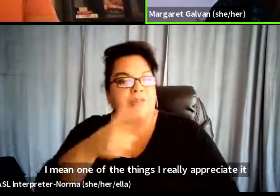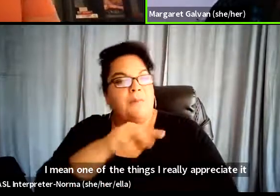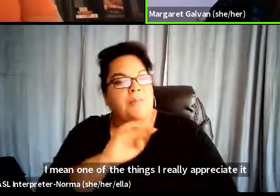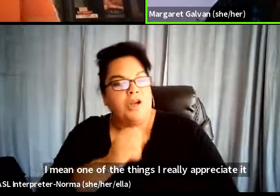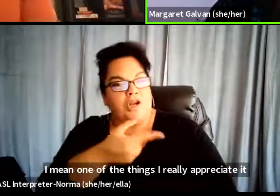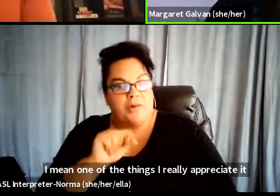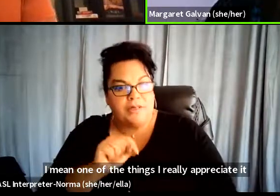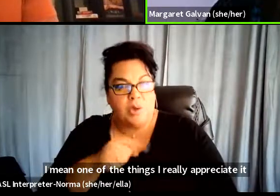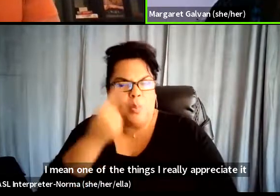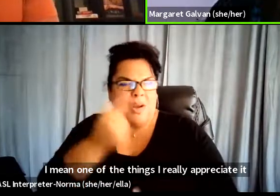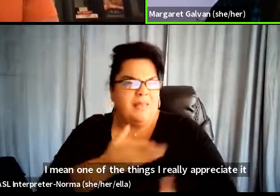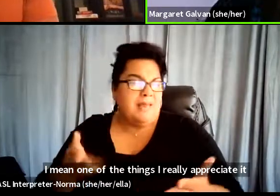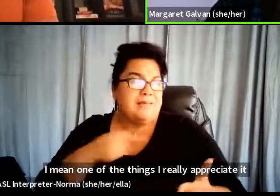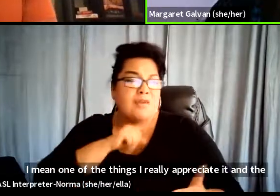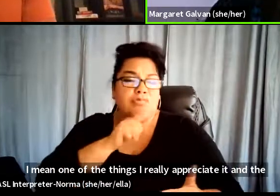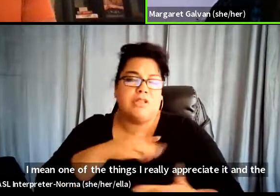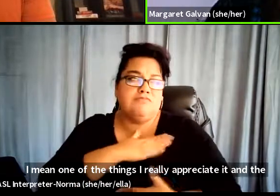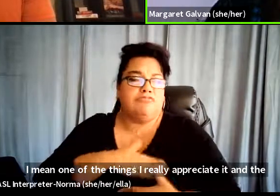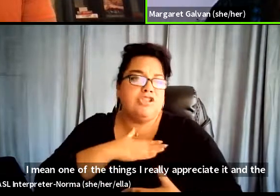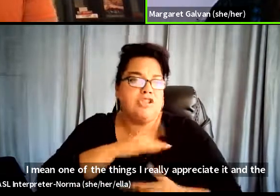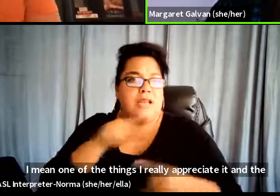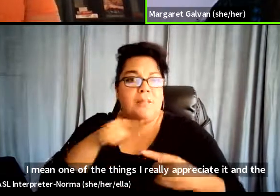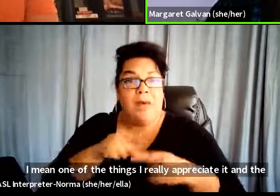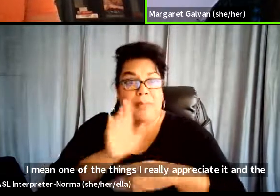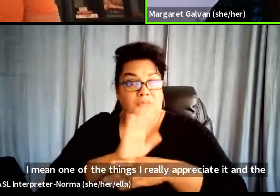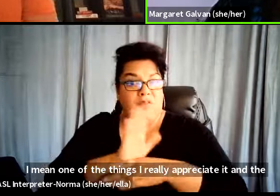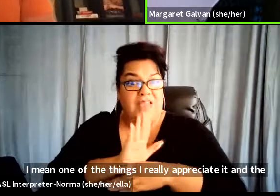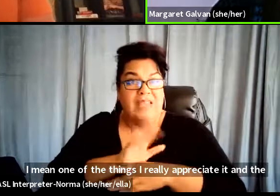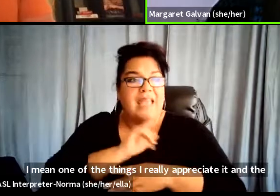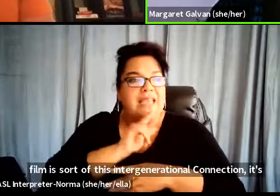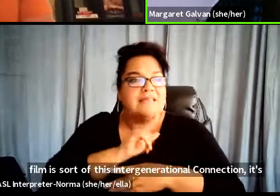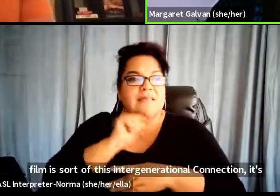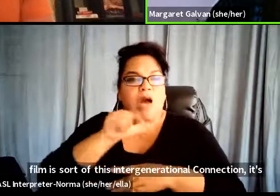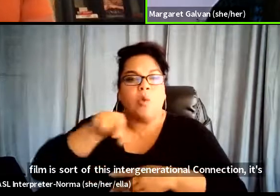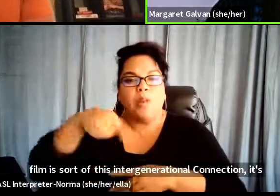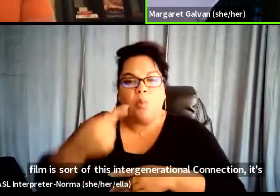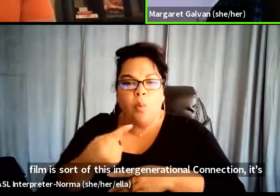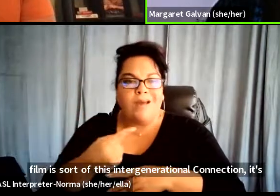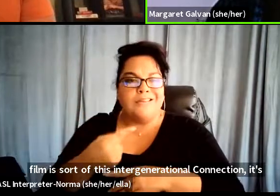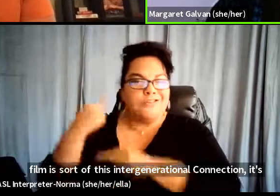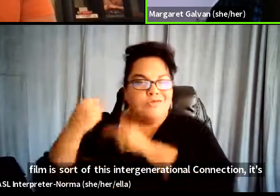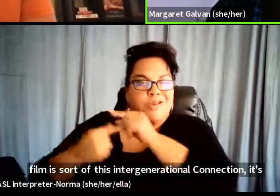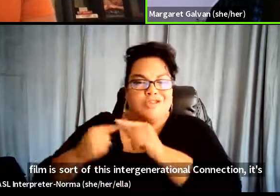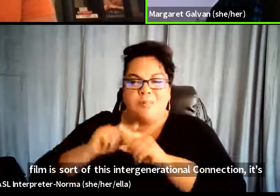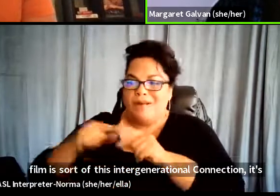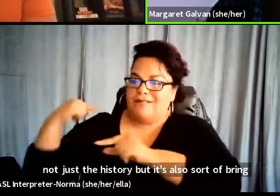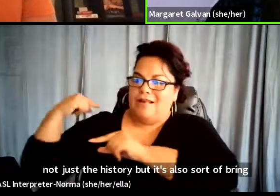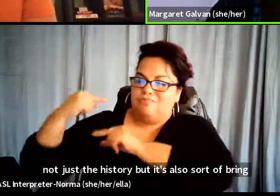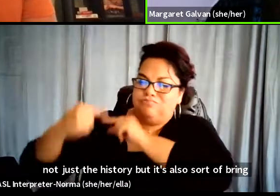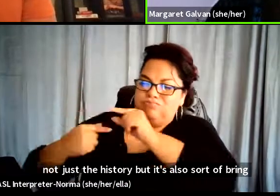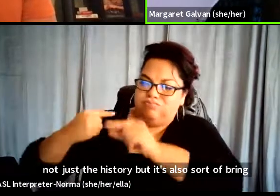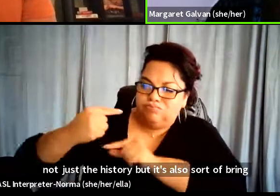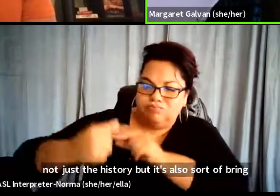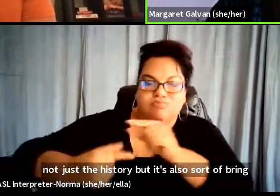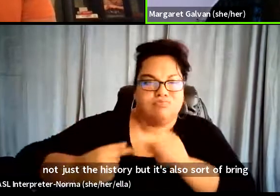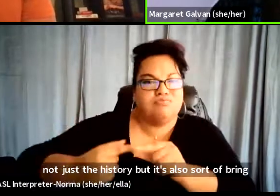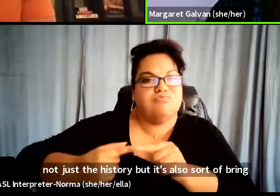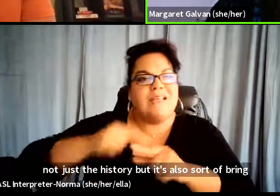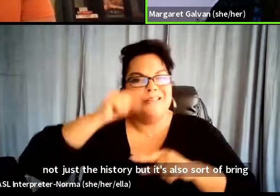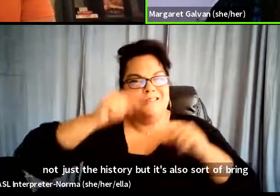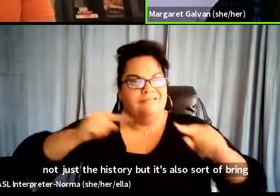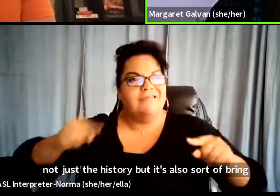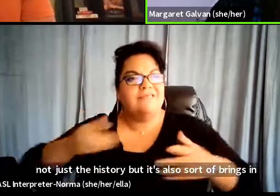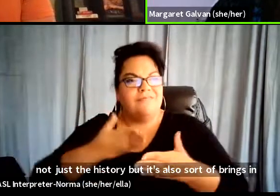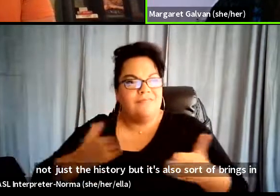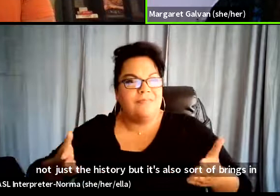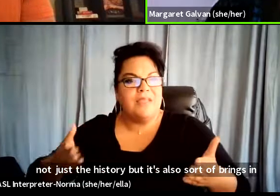the film is sort of this intergenerational connection. It's not just the history, but it's also sort of brings in, uh, contemporary